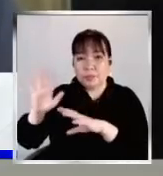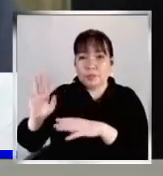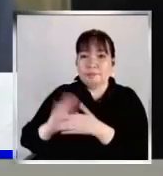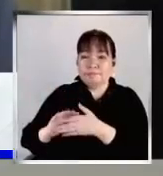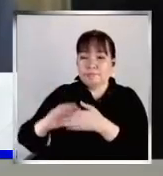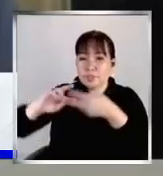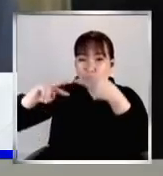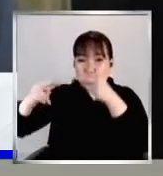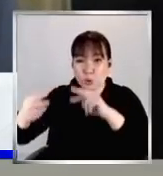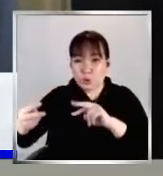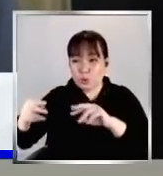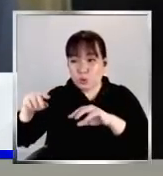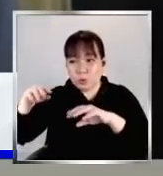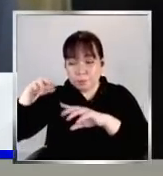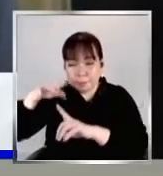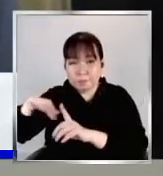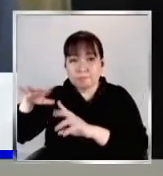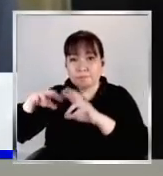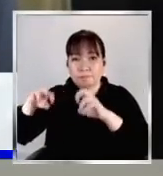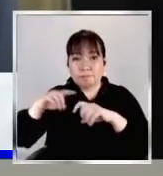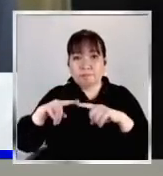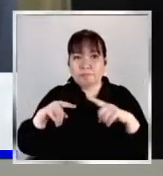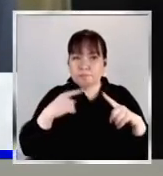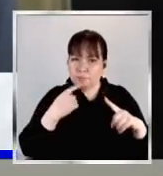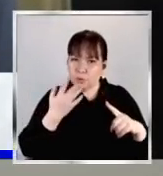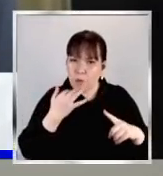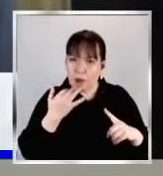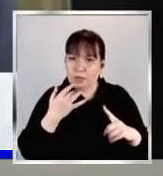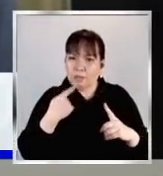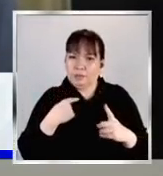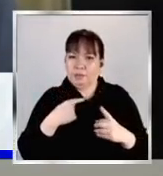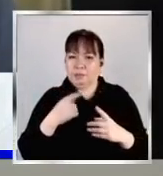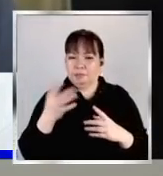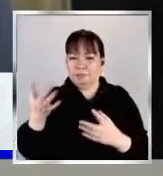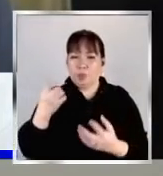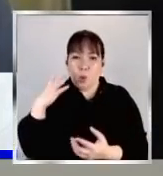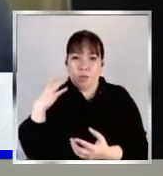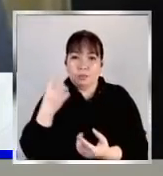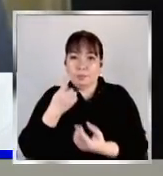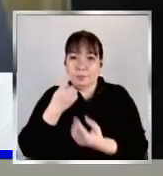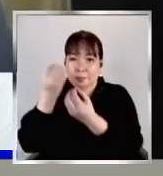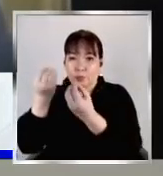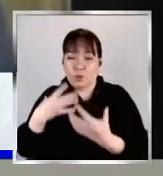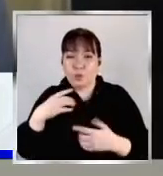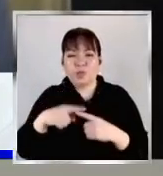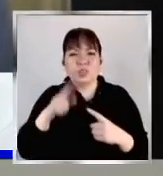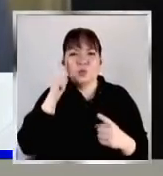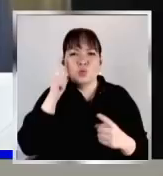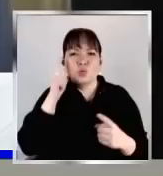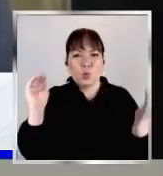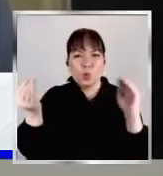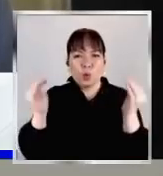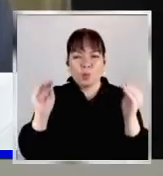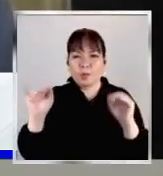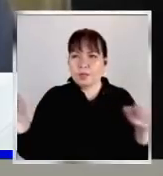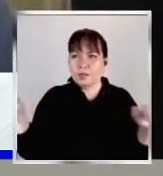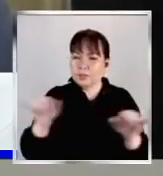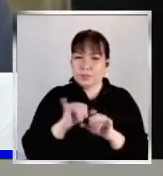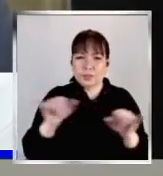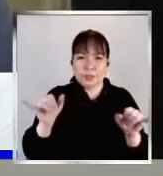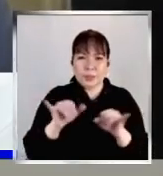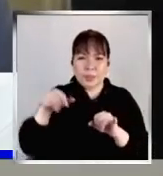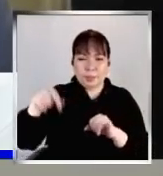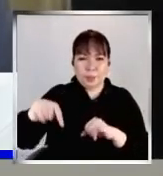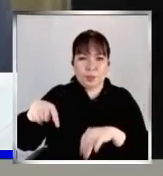rate of increase that we're seeing right now is comparable to the rate of increase in countries where we saw